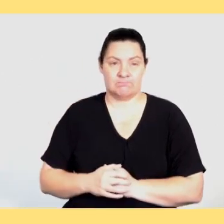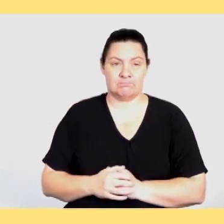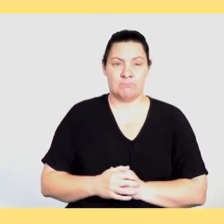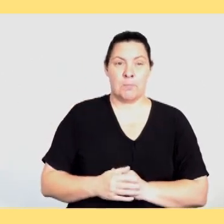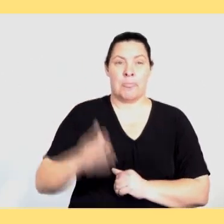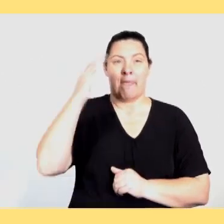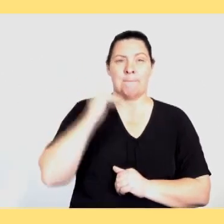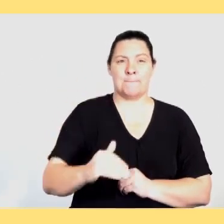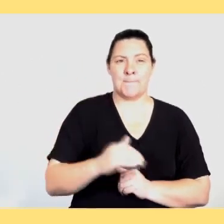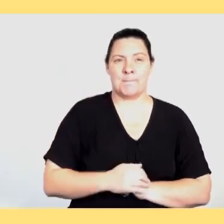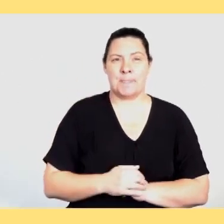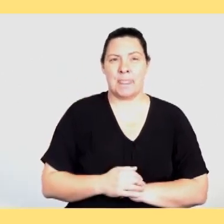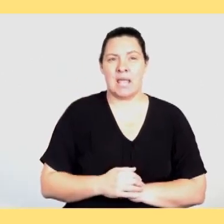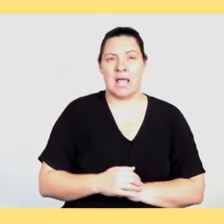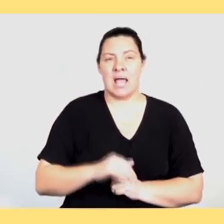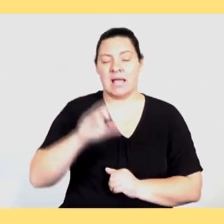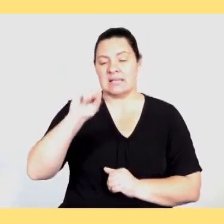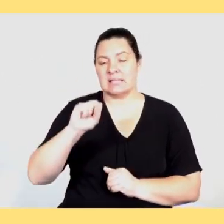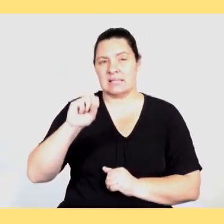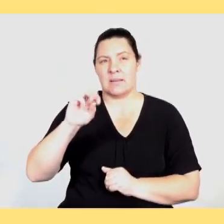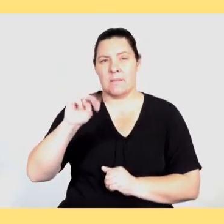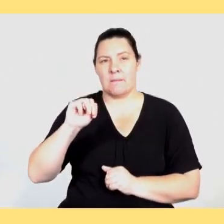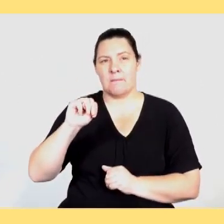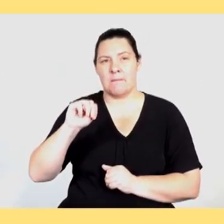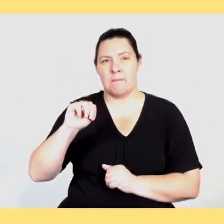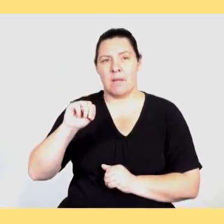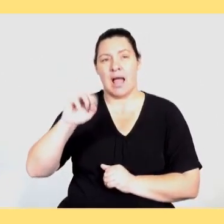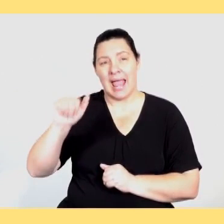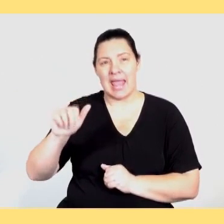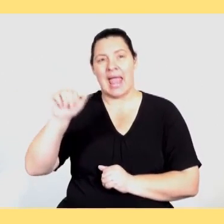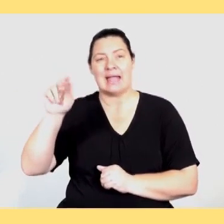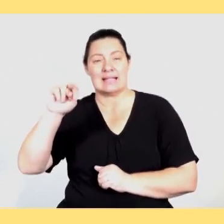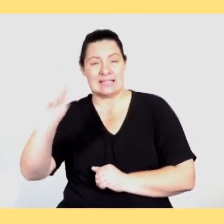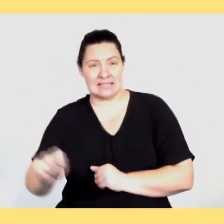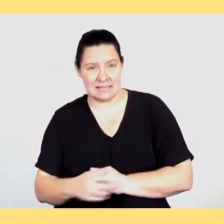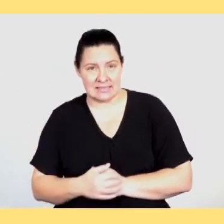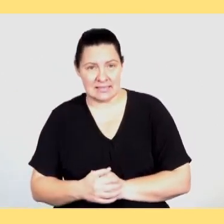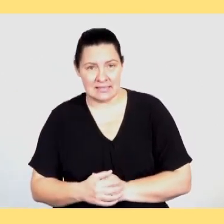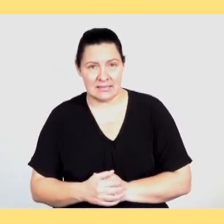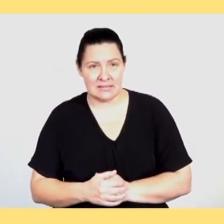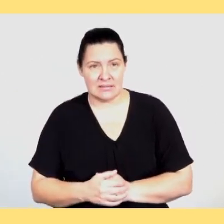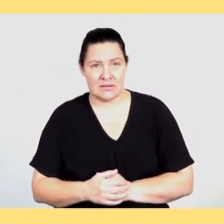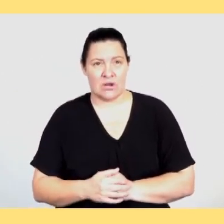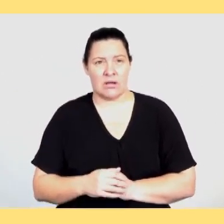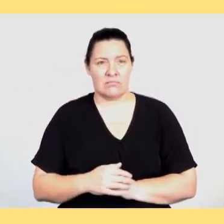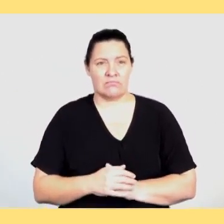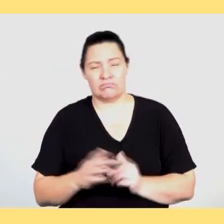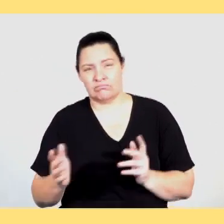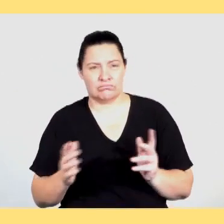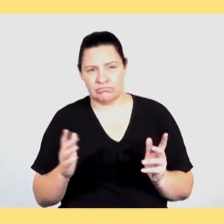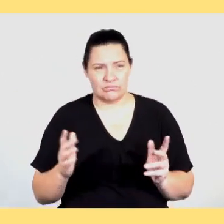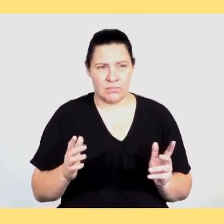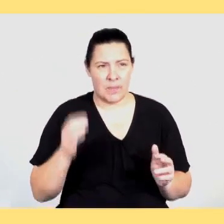25.2. And the next one, a ant, okay, a ant. Okay, so this is snail,